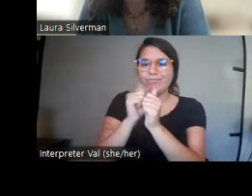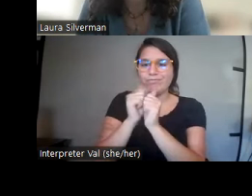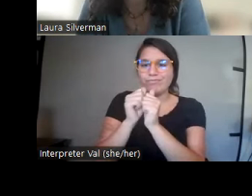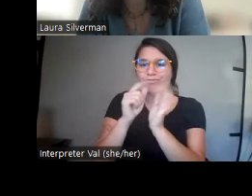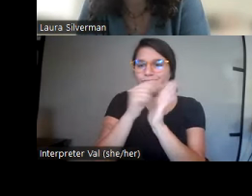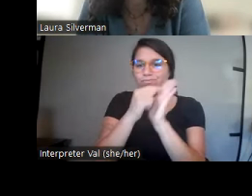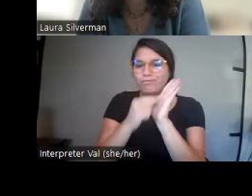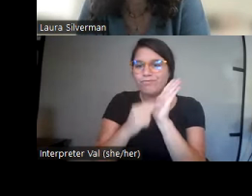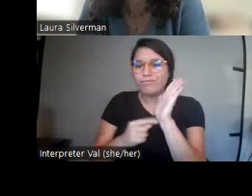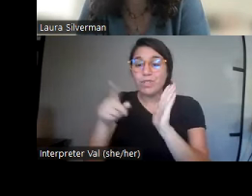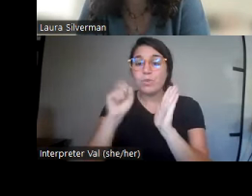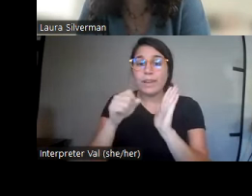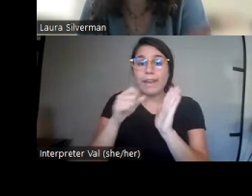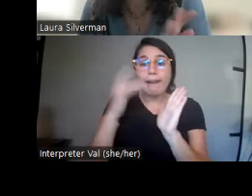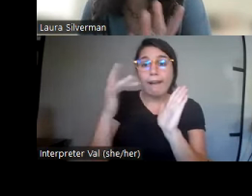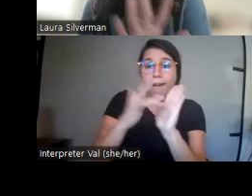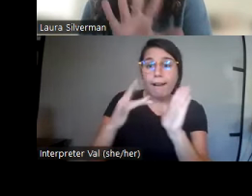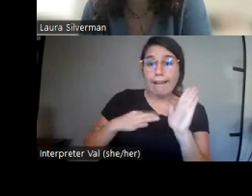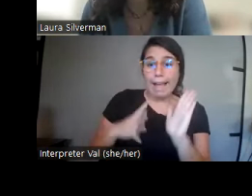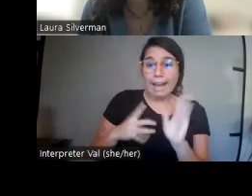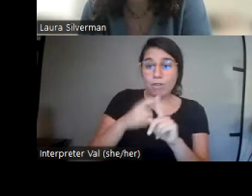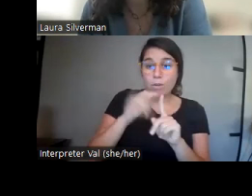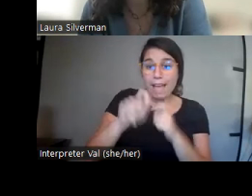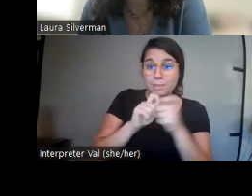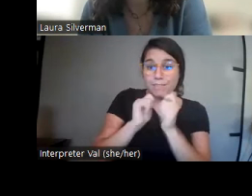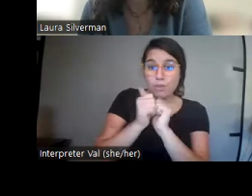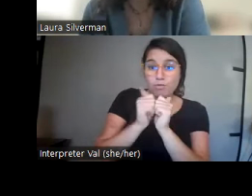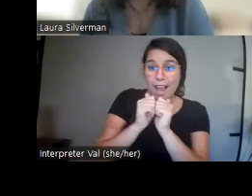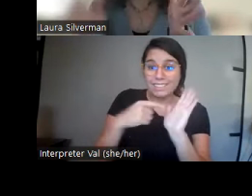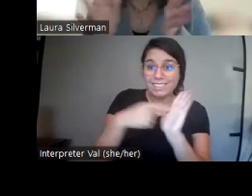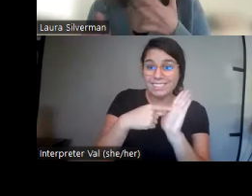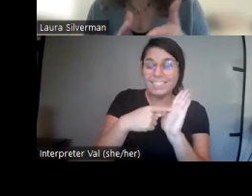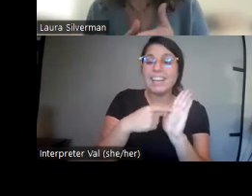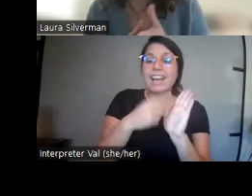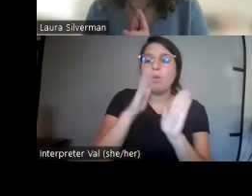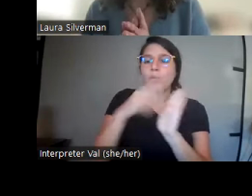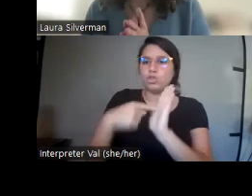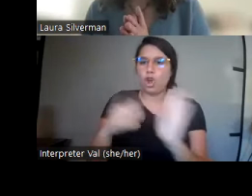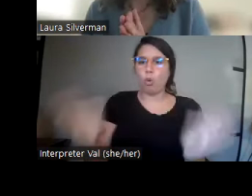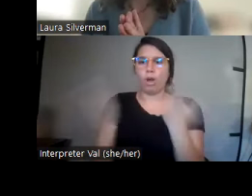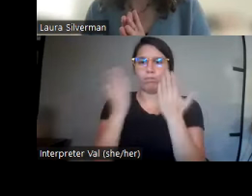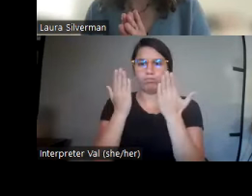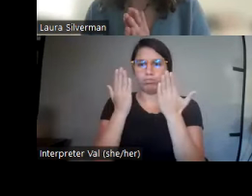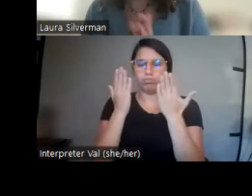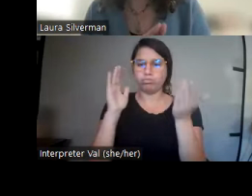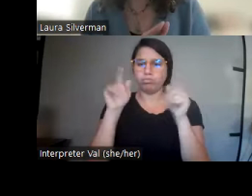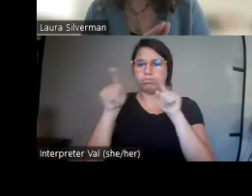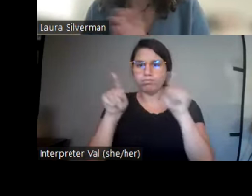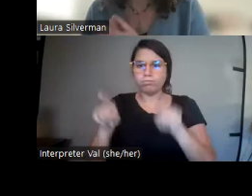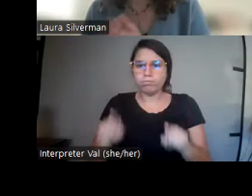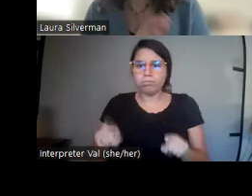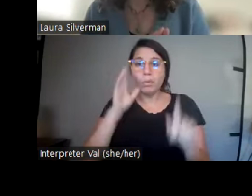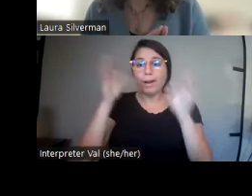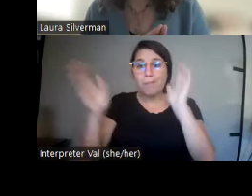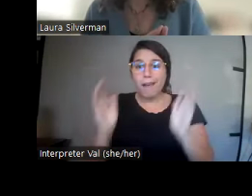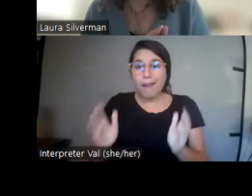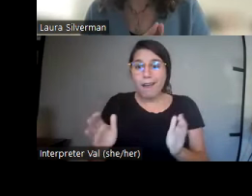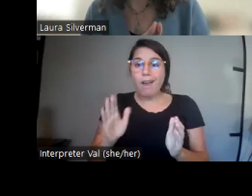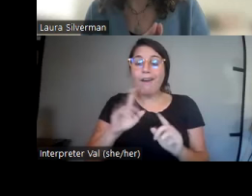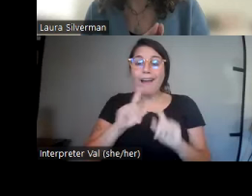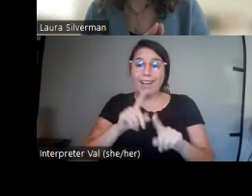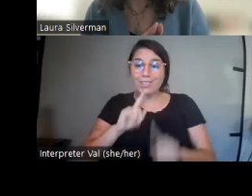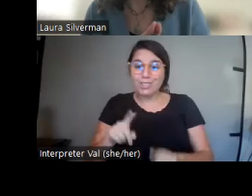each race. And then it shows them kind of head to head, where it compares their answers to the